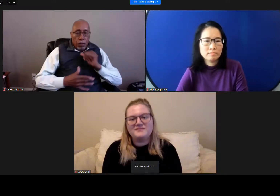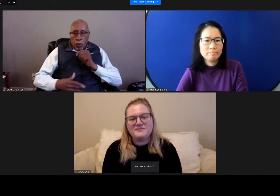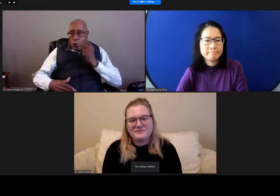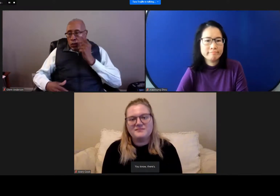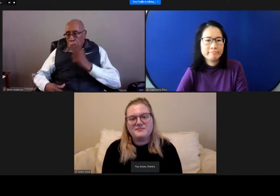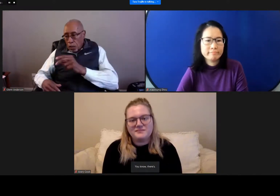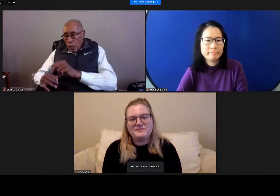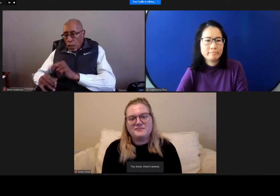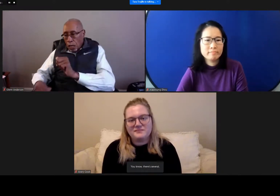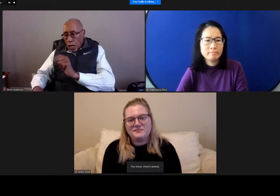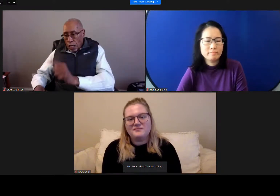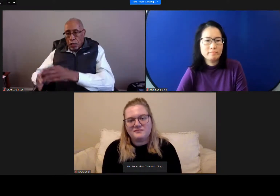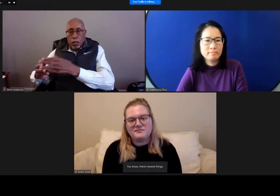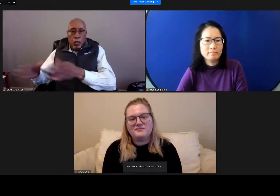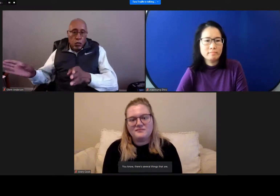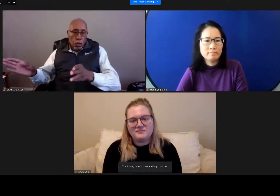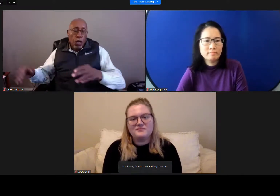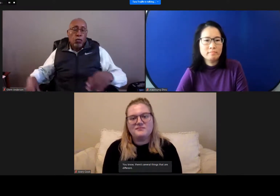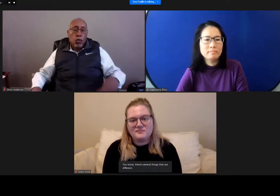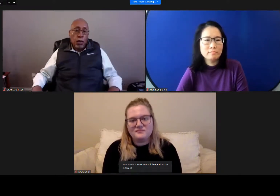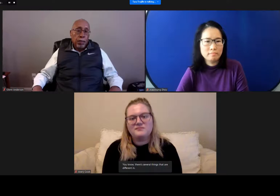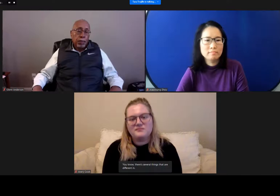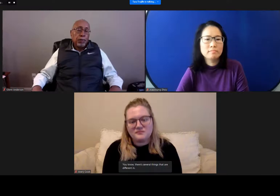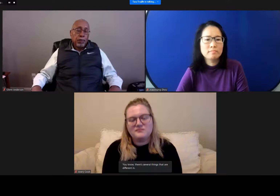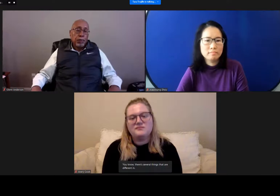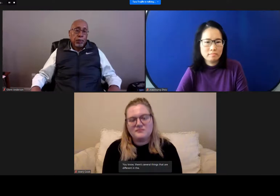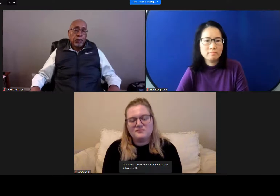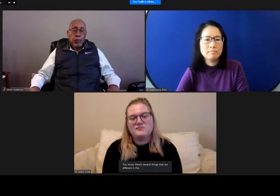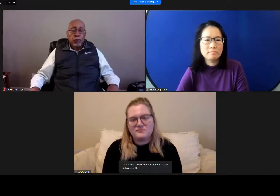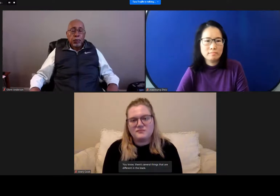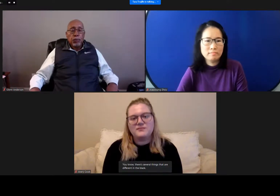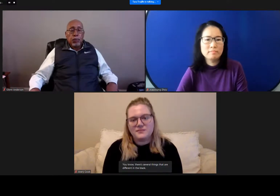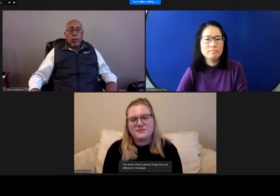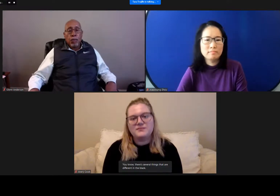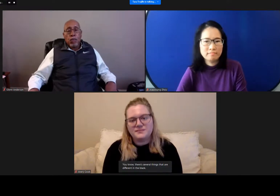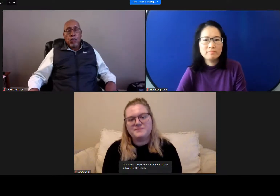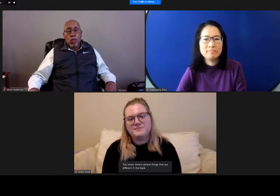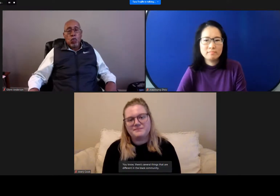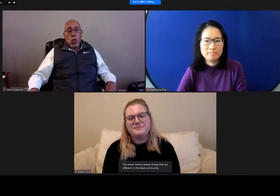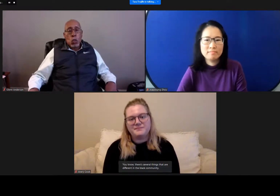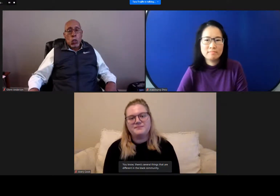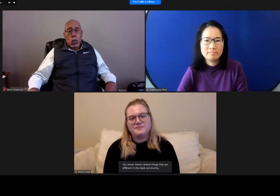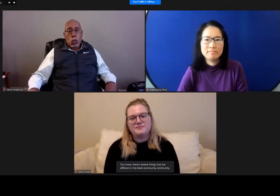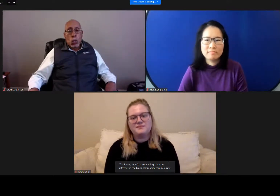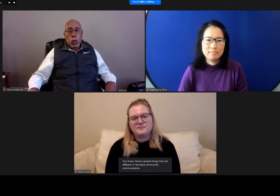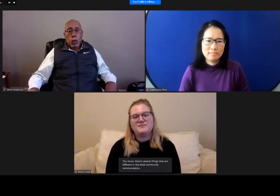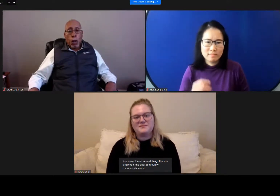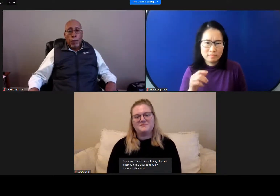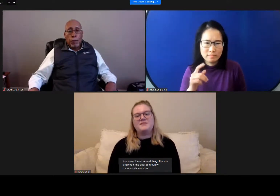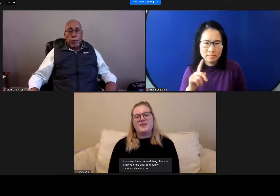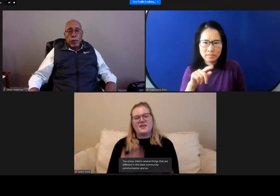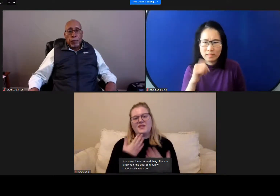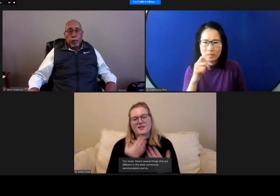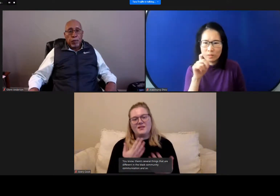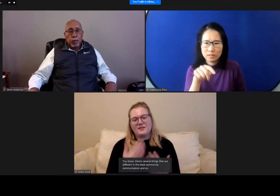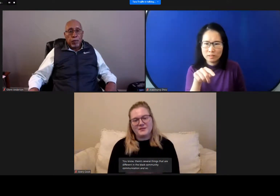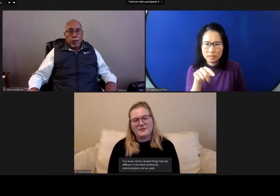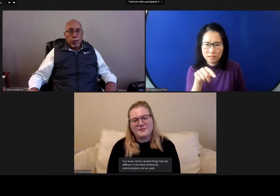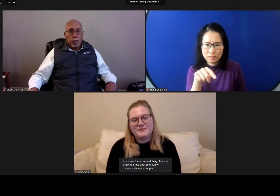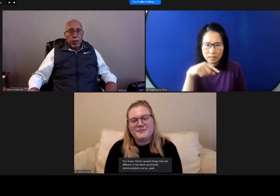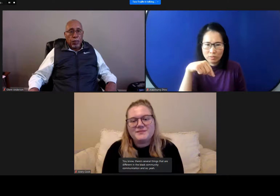There's several things that are different in the Black community communication. And so